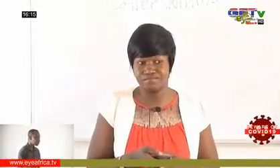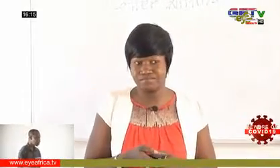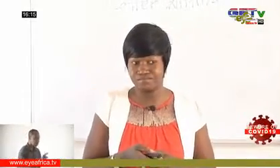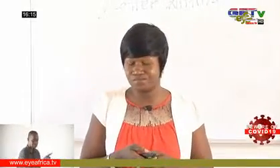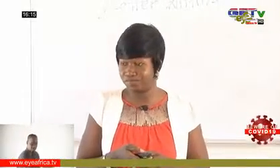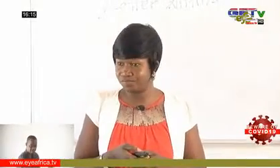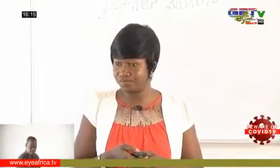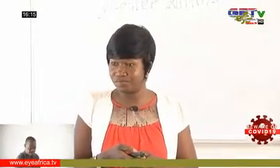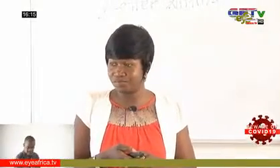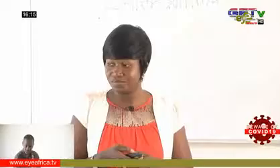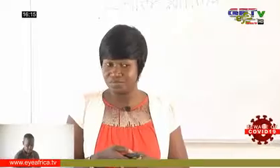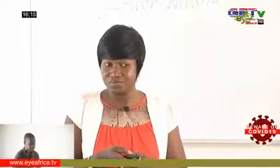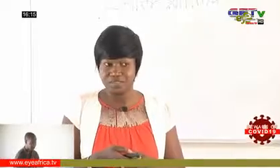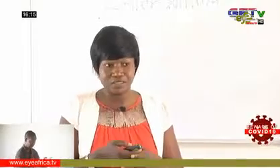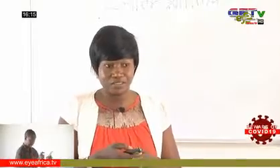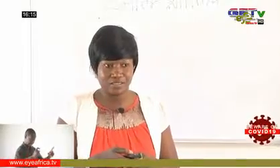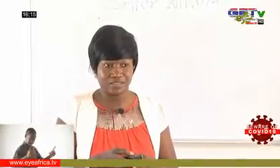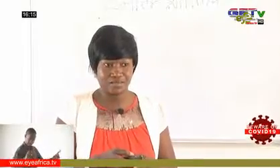it.